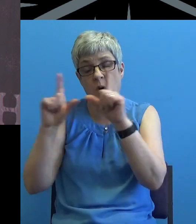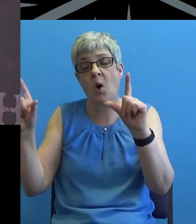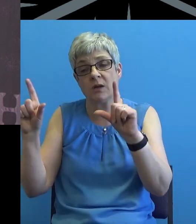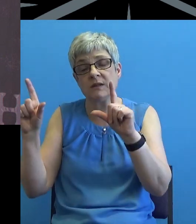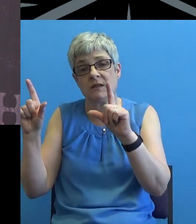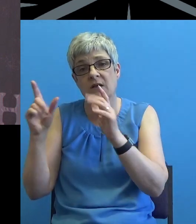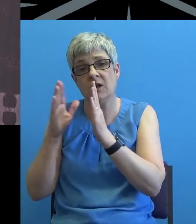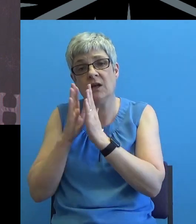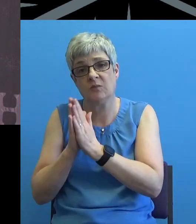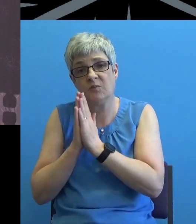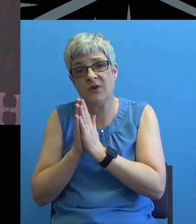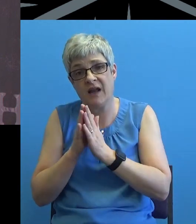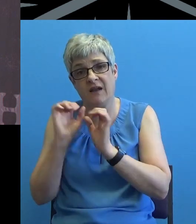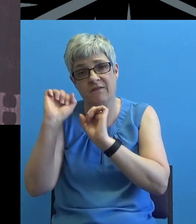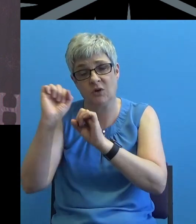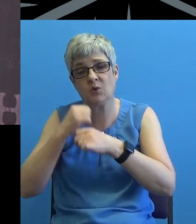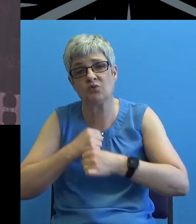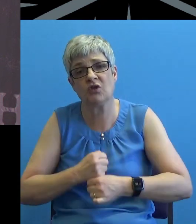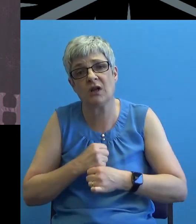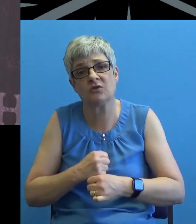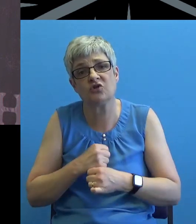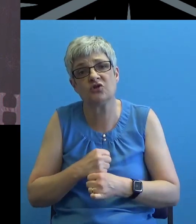And Lord, we pray for your church.